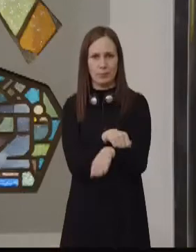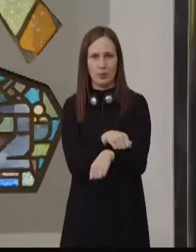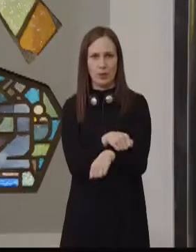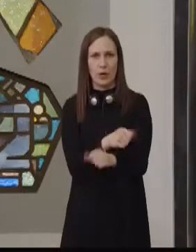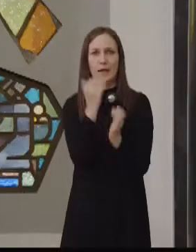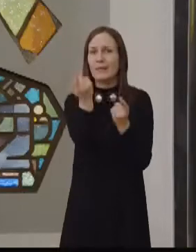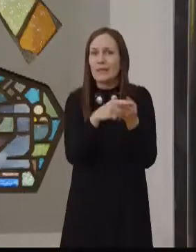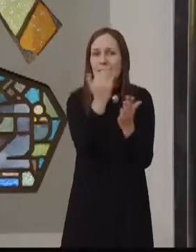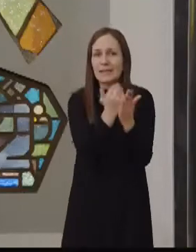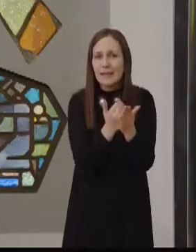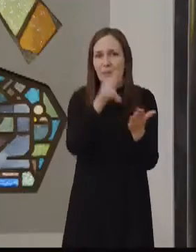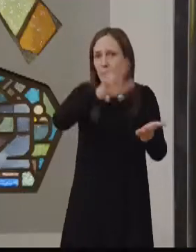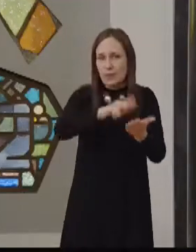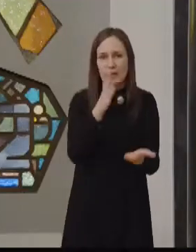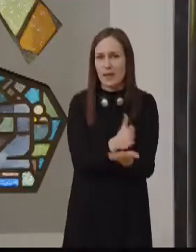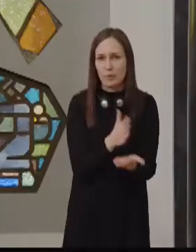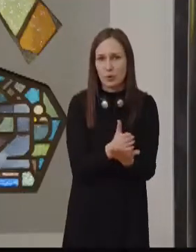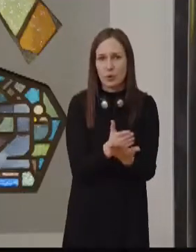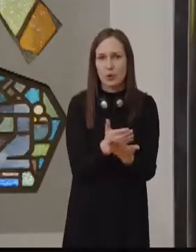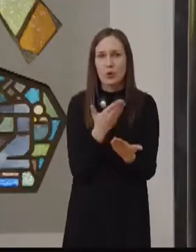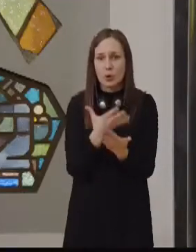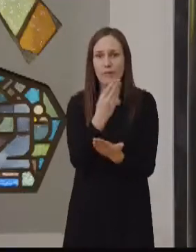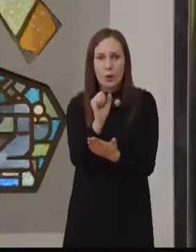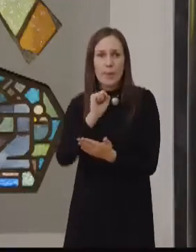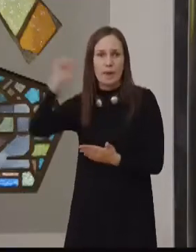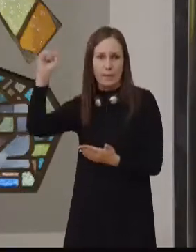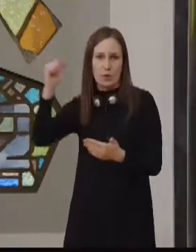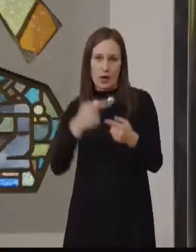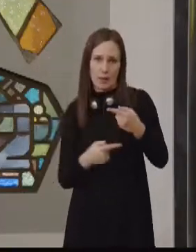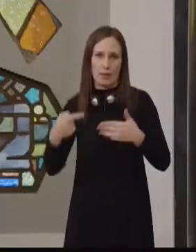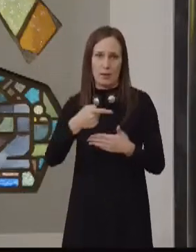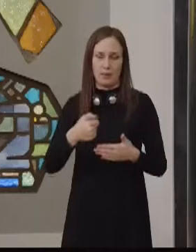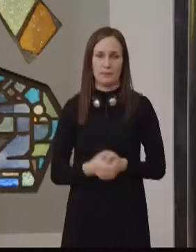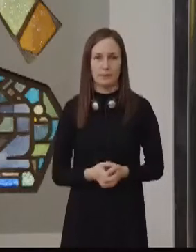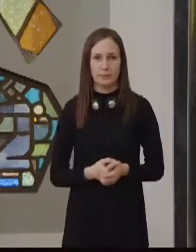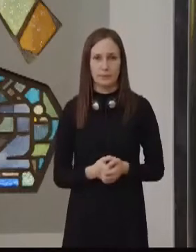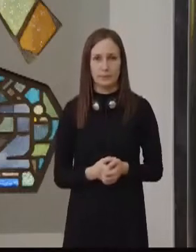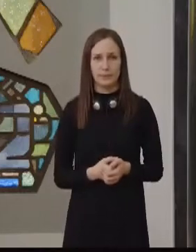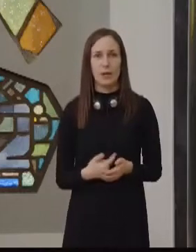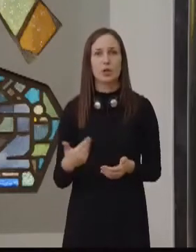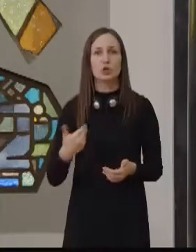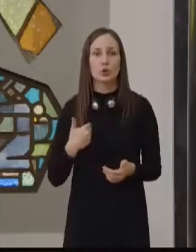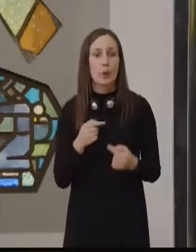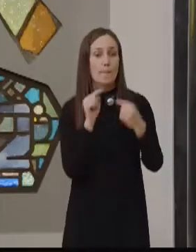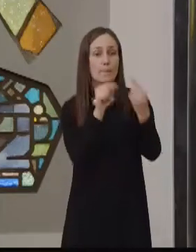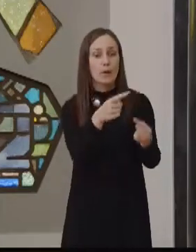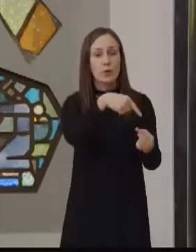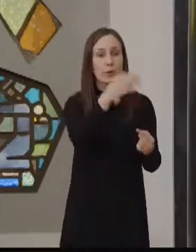people lives in a family. This is the pluralism of democratic